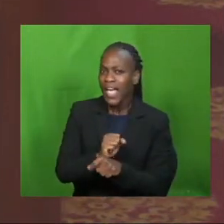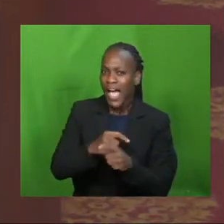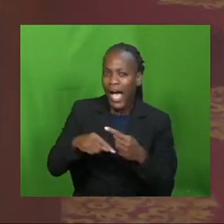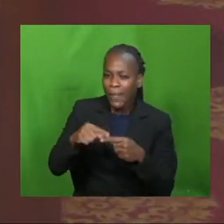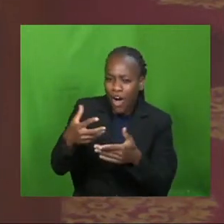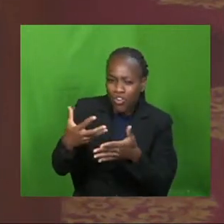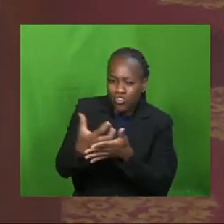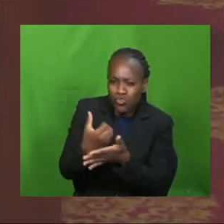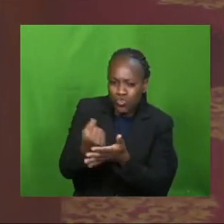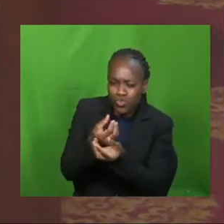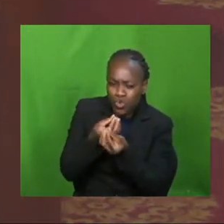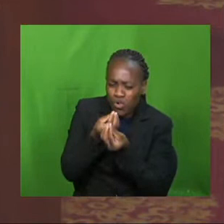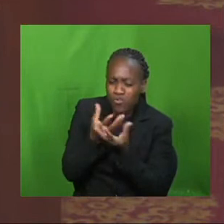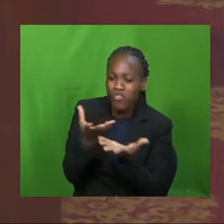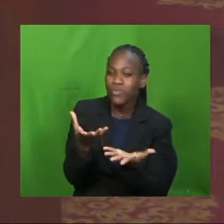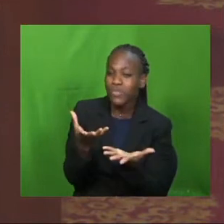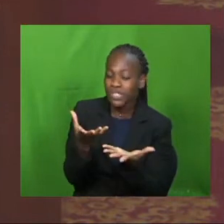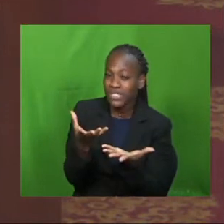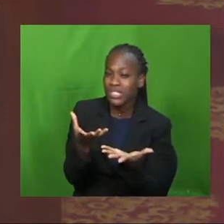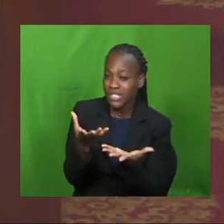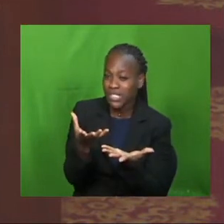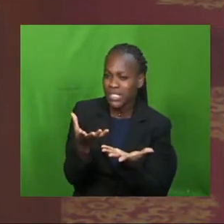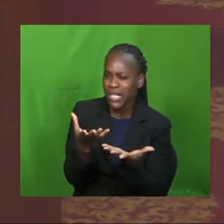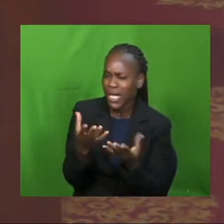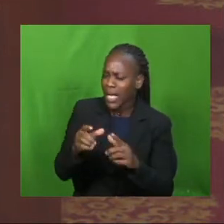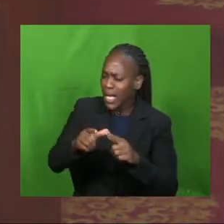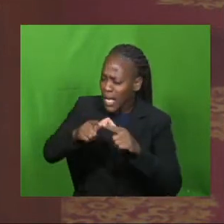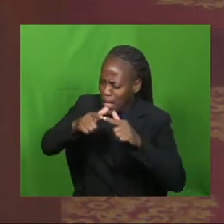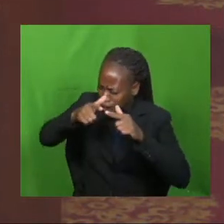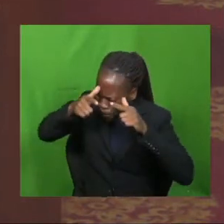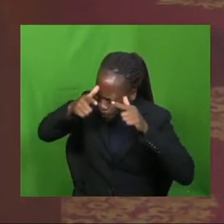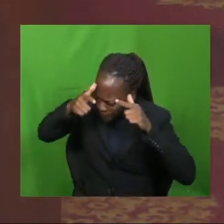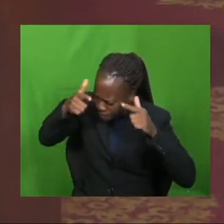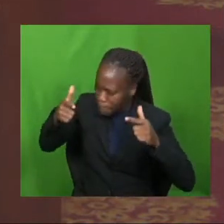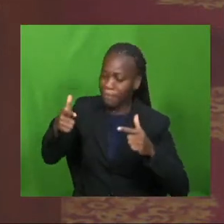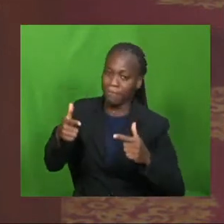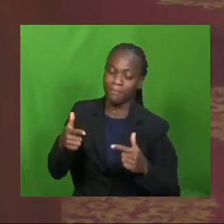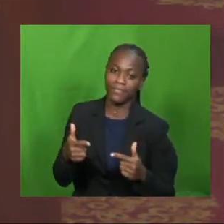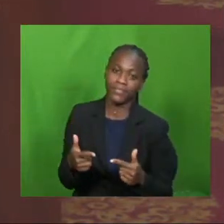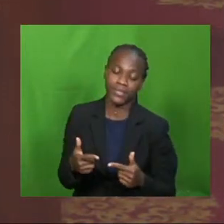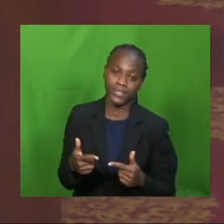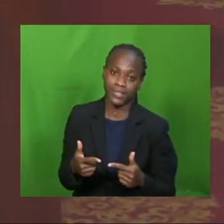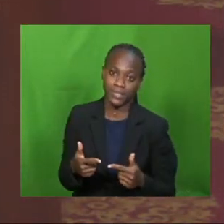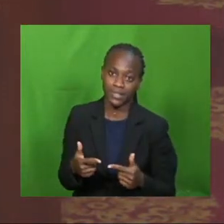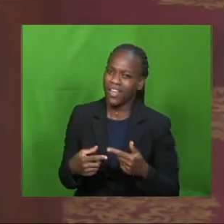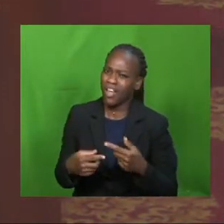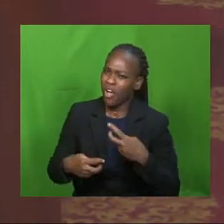Mr. Speaker, it's a multifaceted problem. From the infiltration of the profession with